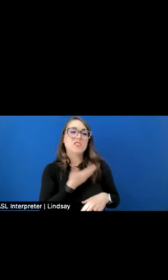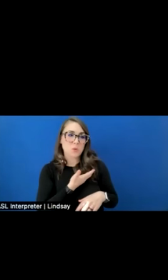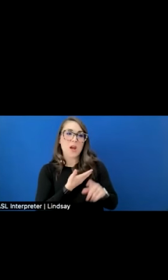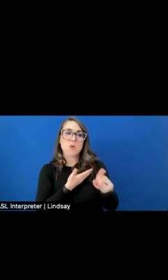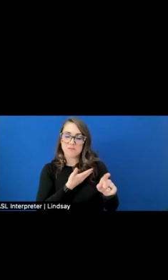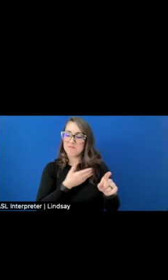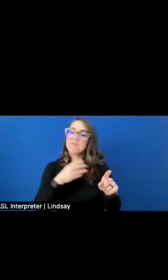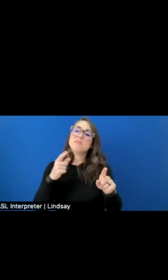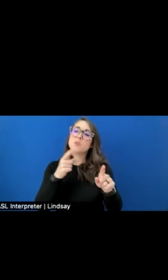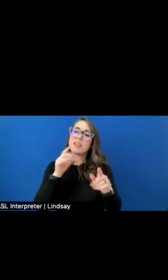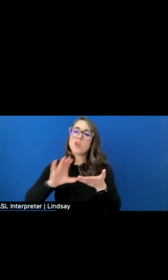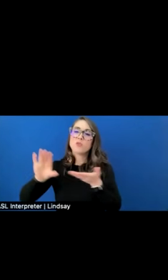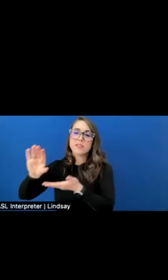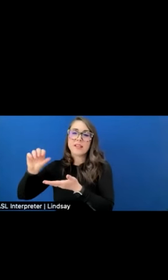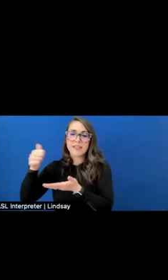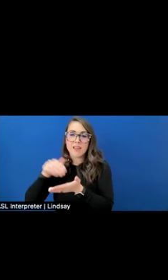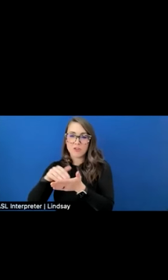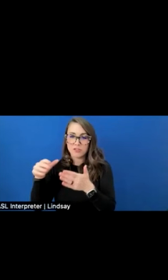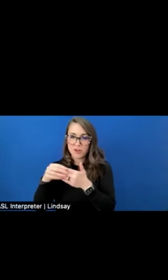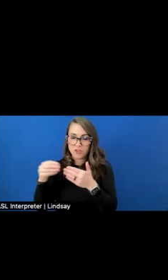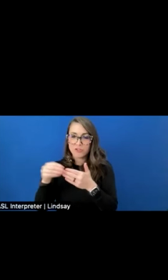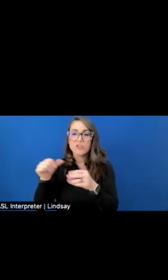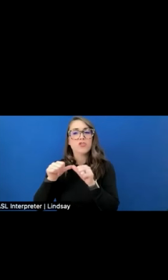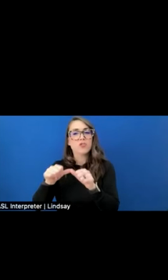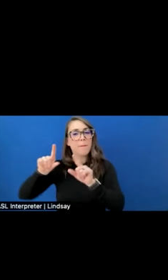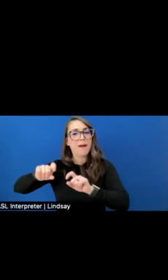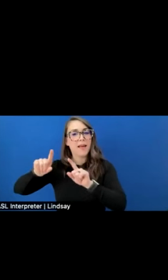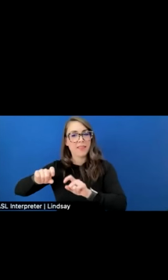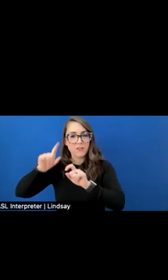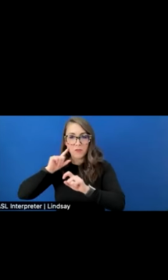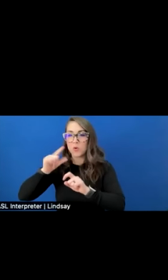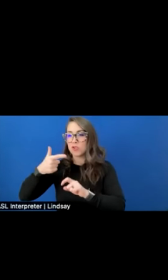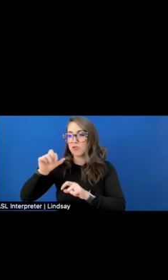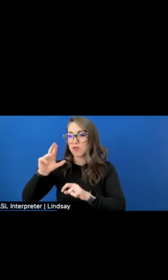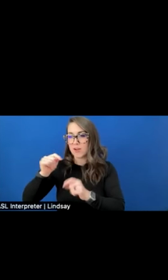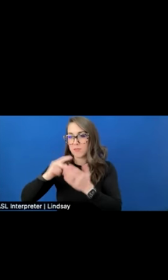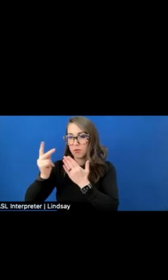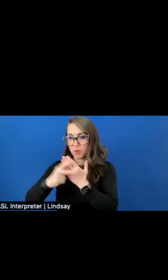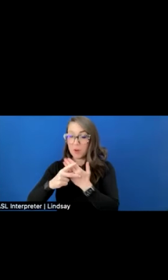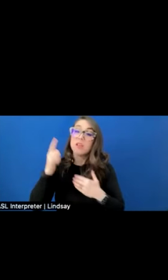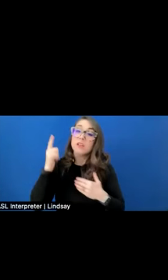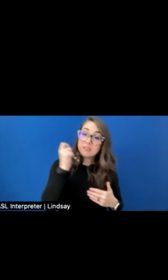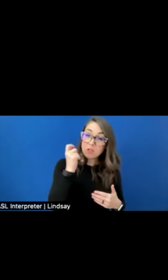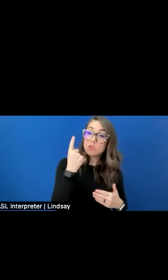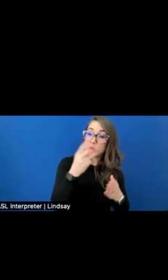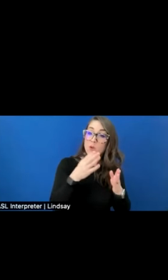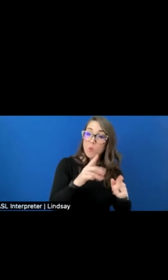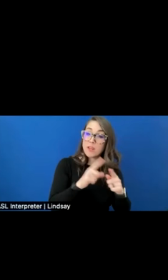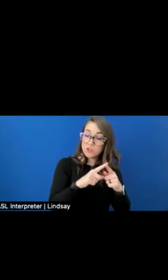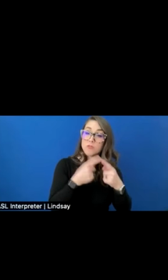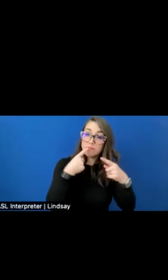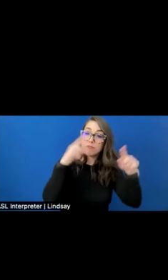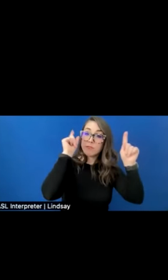set aside $10,000 to conduct a five-year pilot of a granting program. They recognize that while scholarship is one way to achieve our mission, that human development extends beyond the